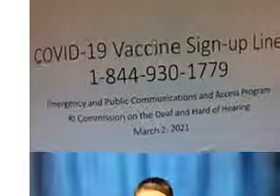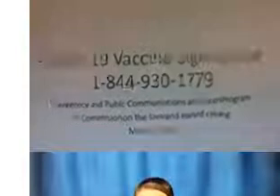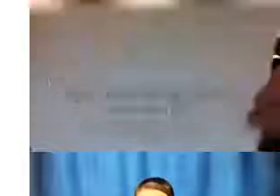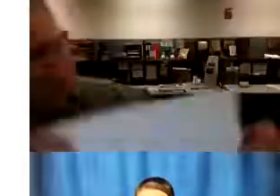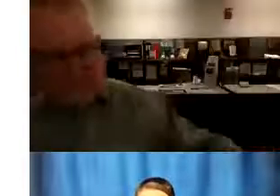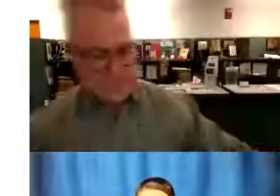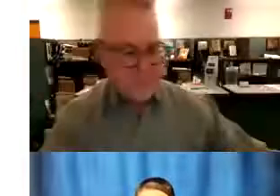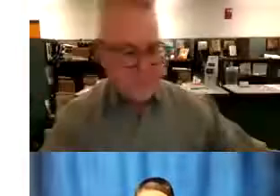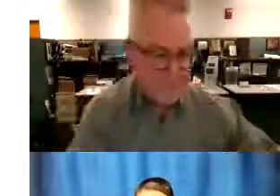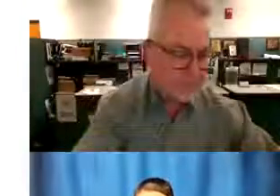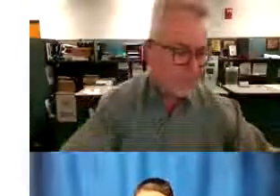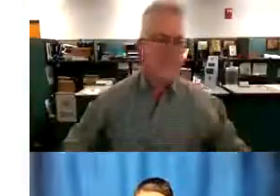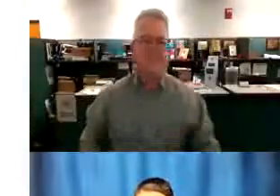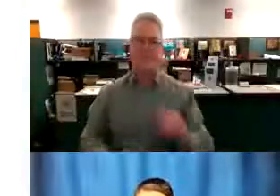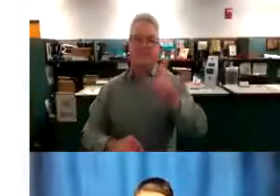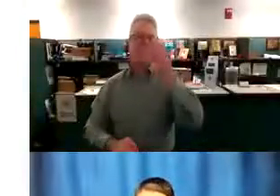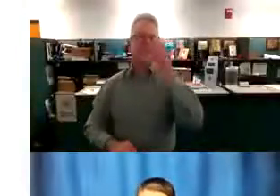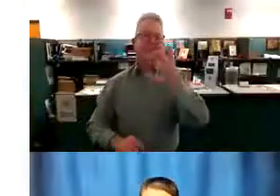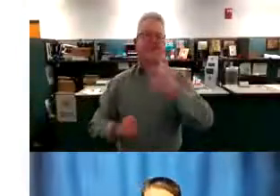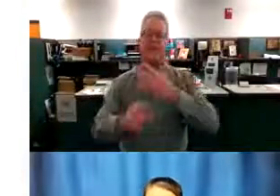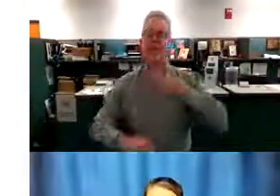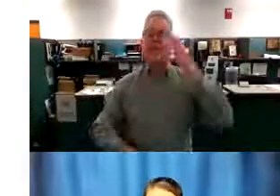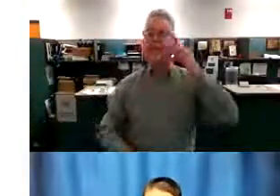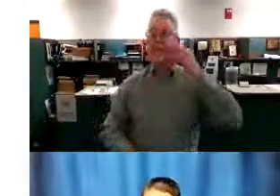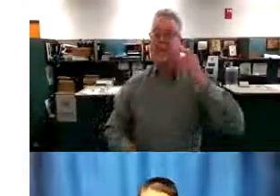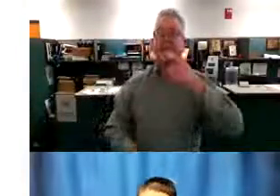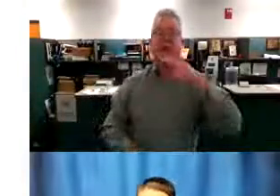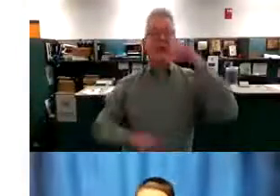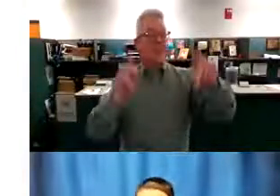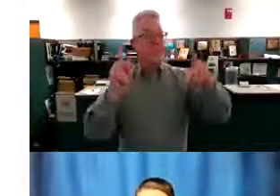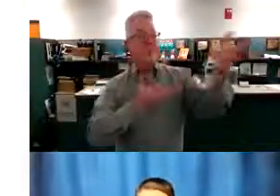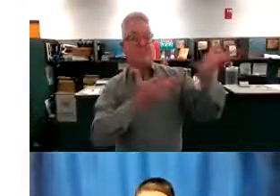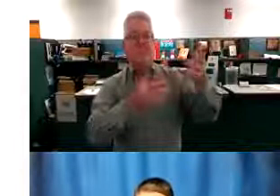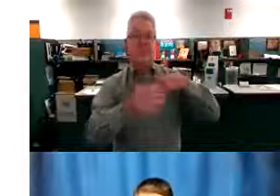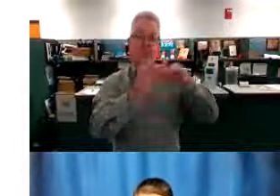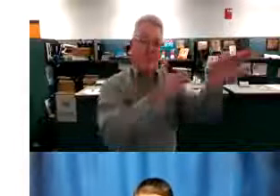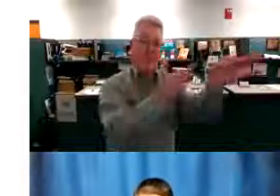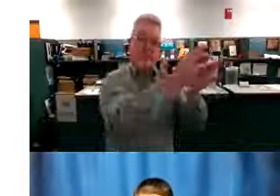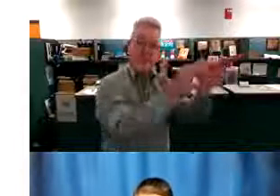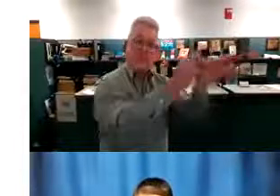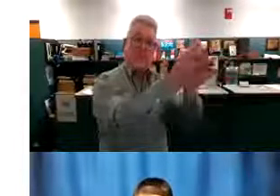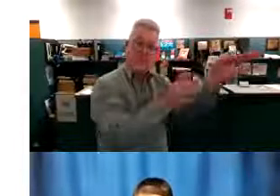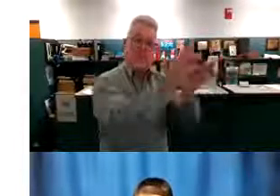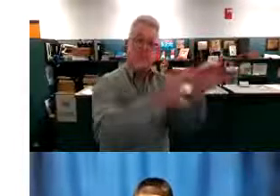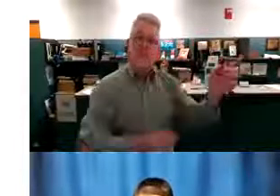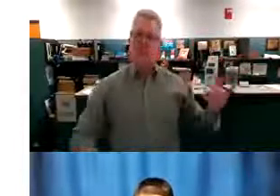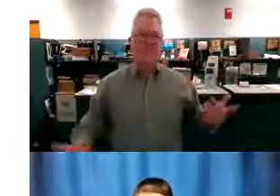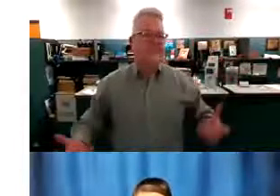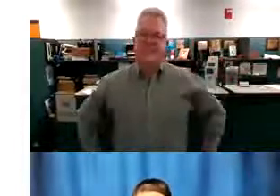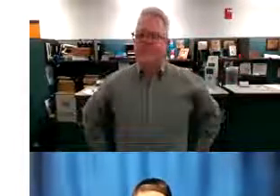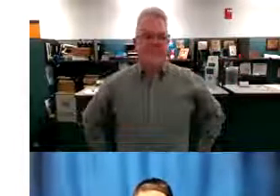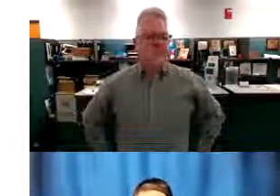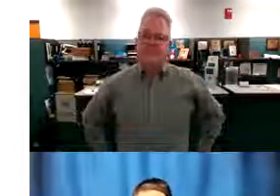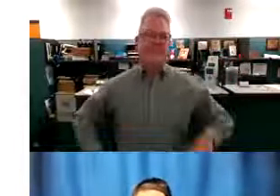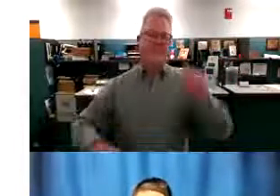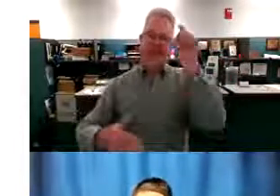the COVID vaccine sign-up line, that's the phone number I'm talking about. So I just talked about my experience, and I explained that